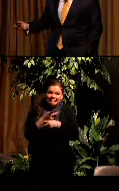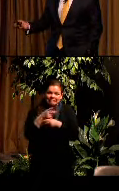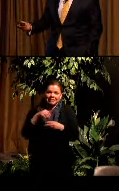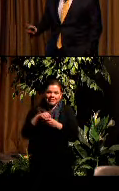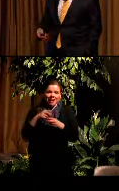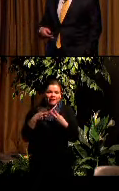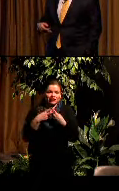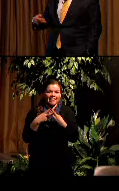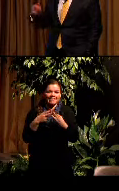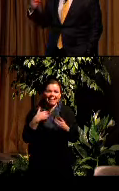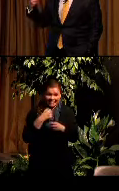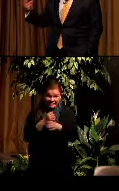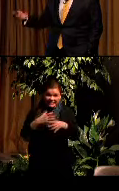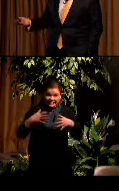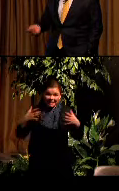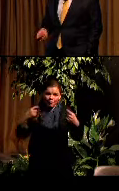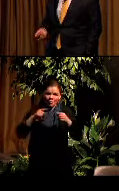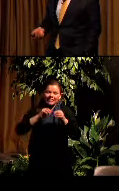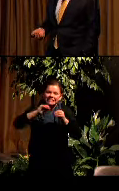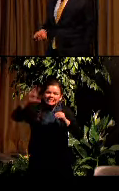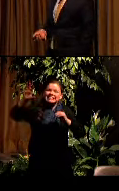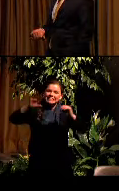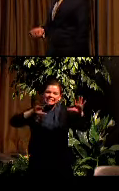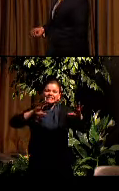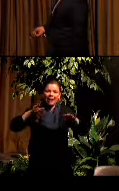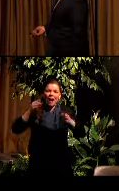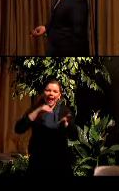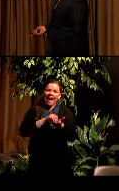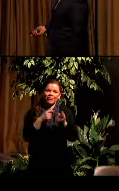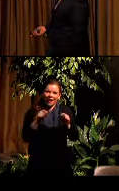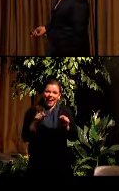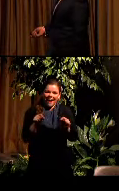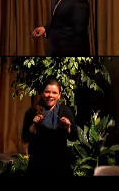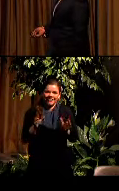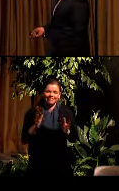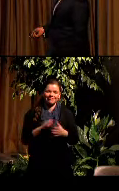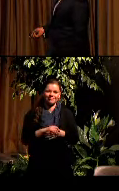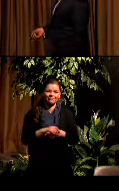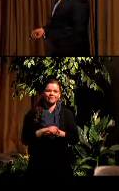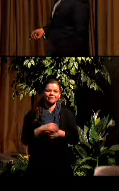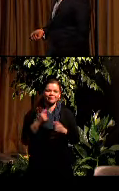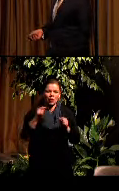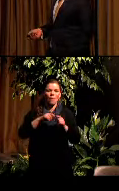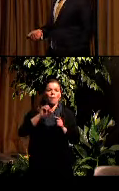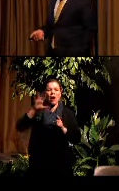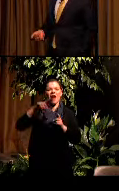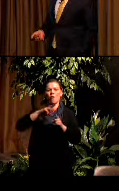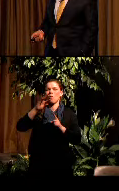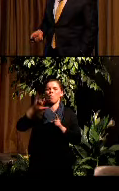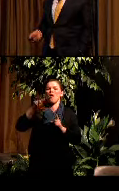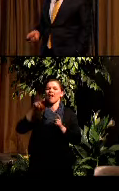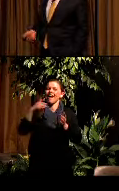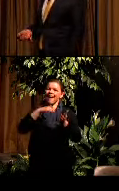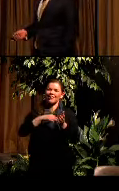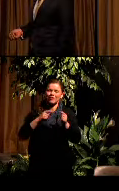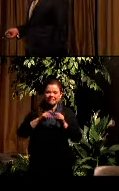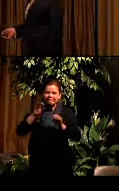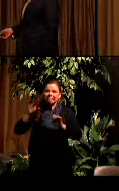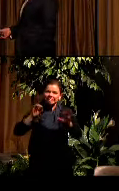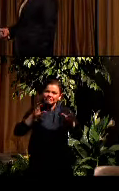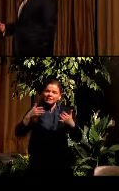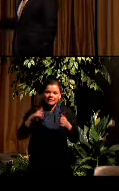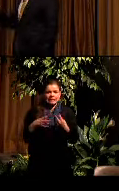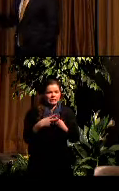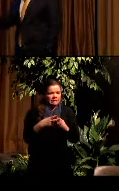release them again to try to reintroduce their populations into the wild. But the Hawaii situation is a sad one. It